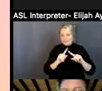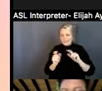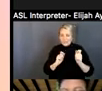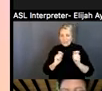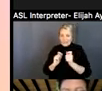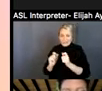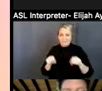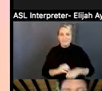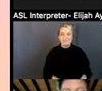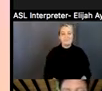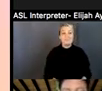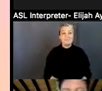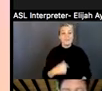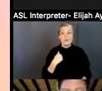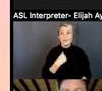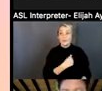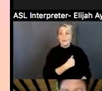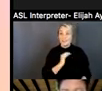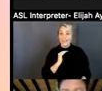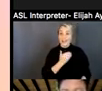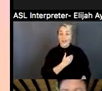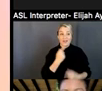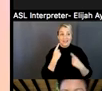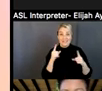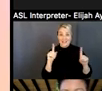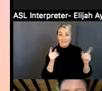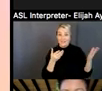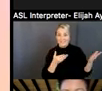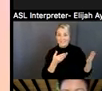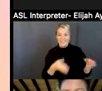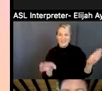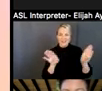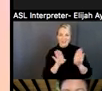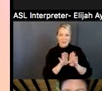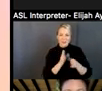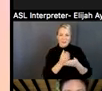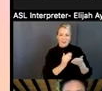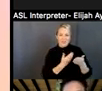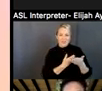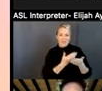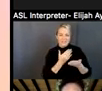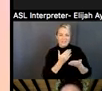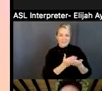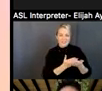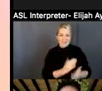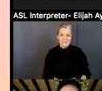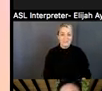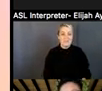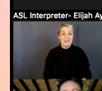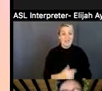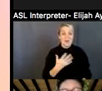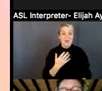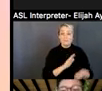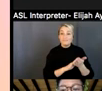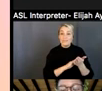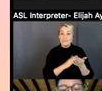We are at our announcements in closing part of this section. want to shout out, there are